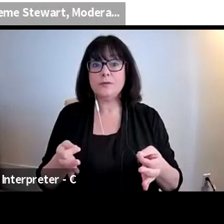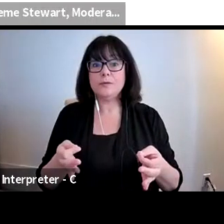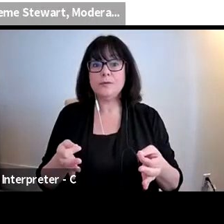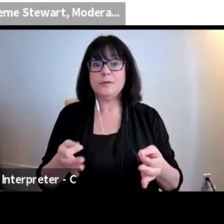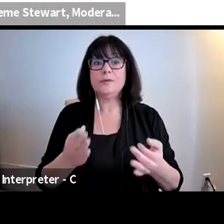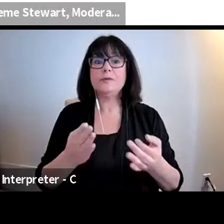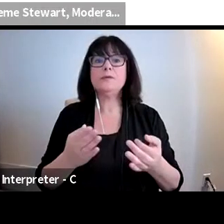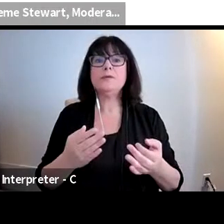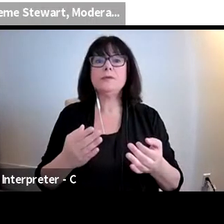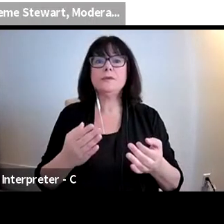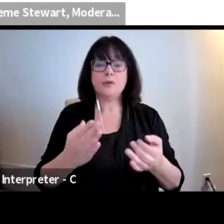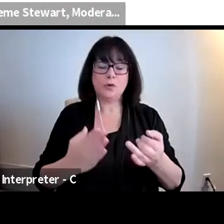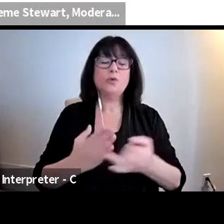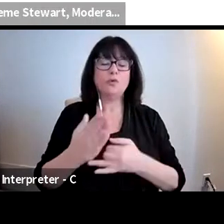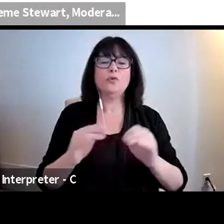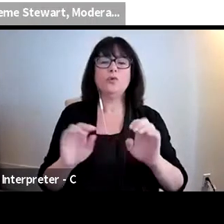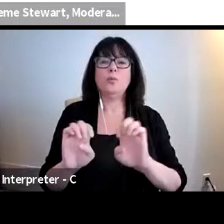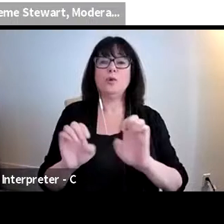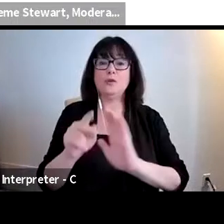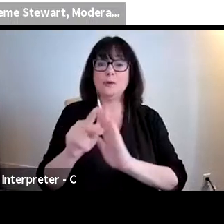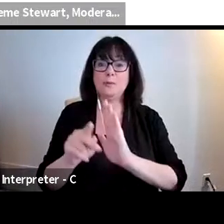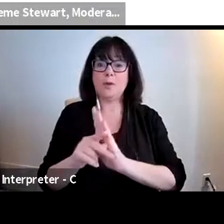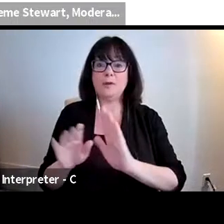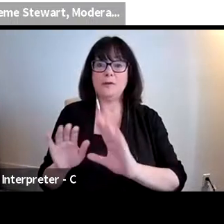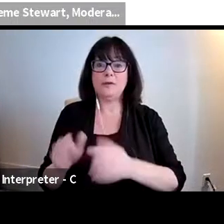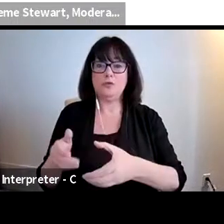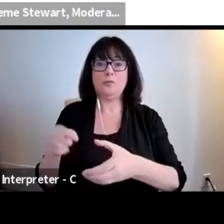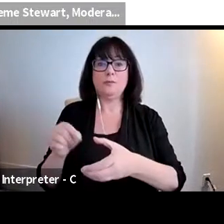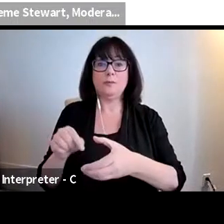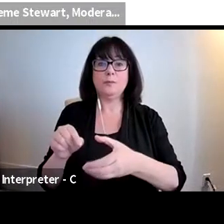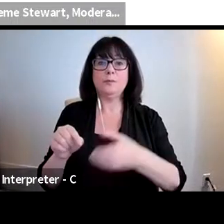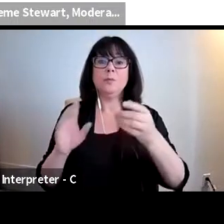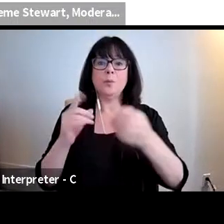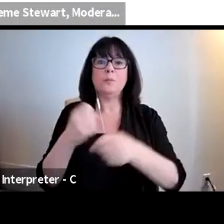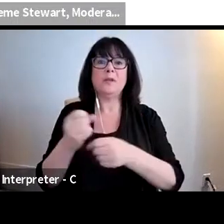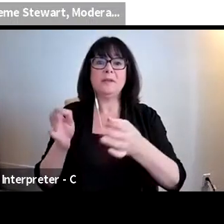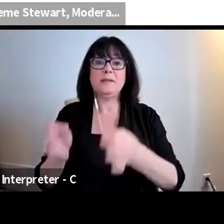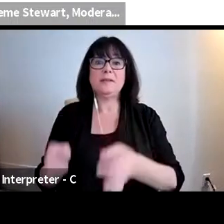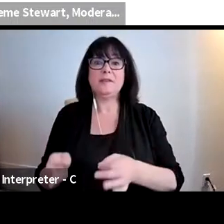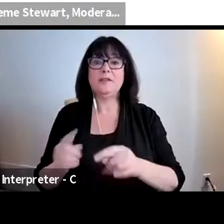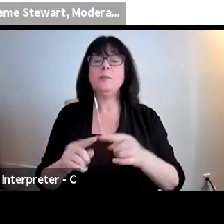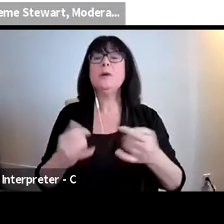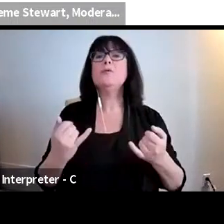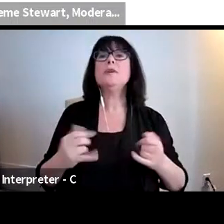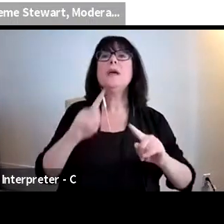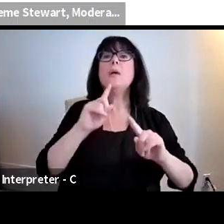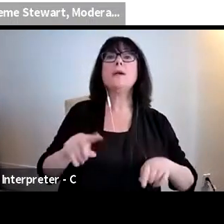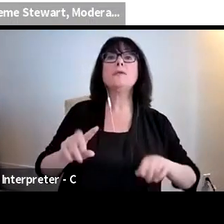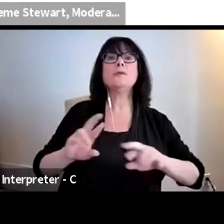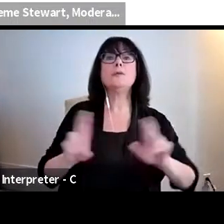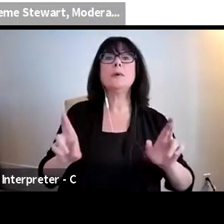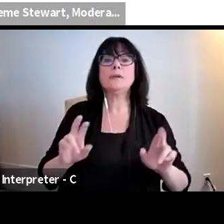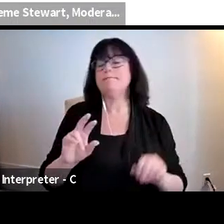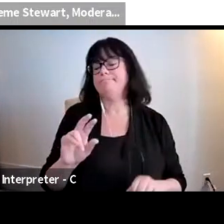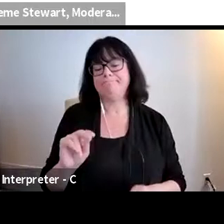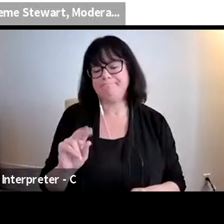emergency policy group. So stay tuned, but I don't have a clear answer at this point.